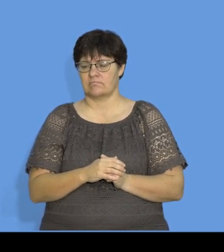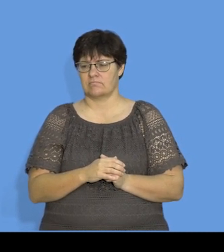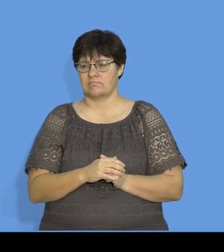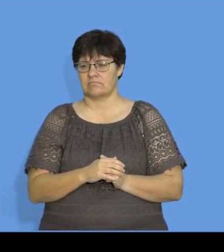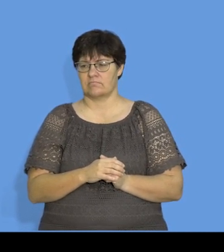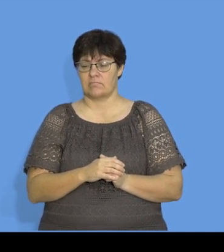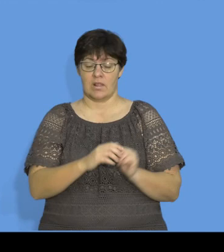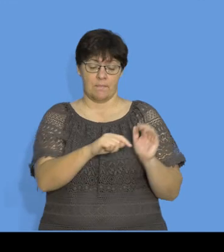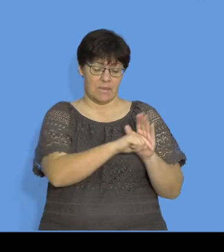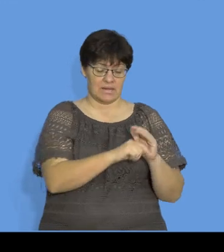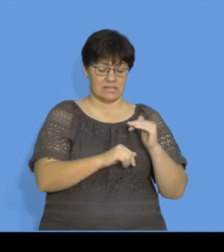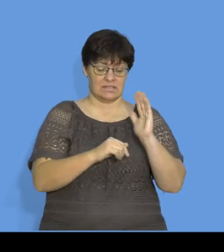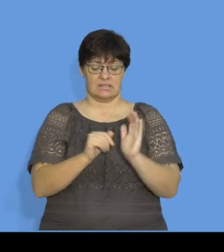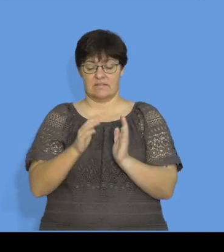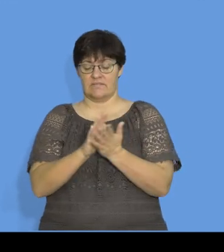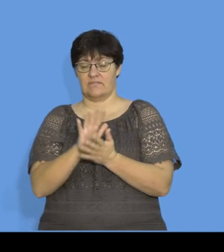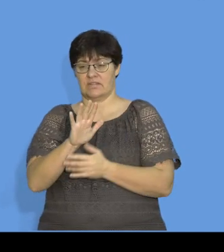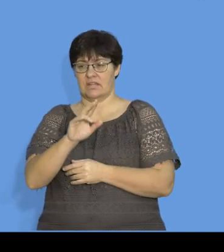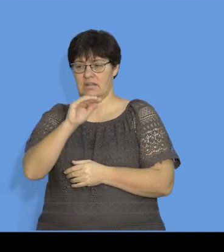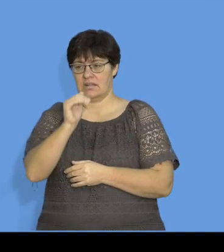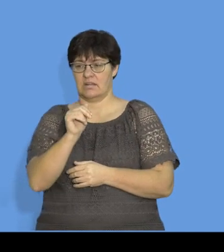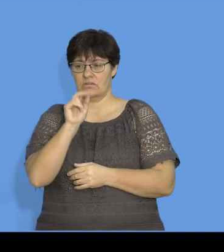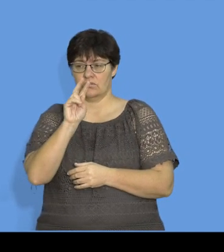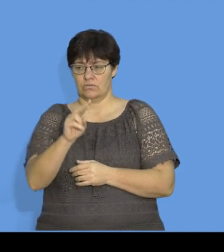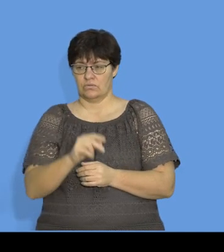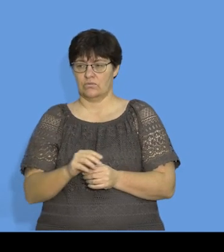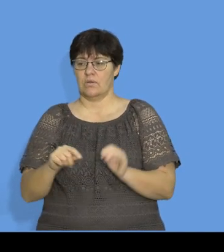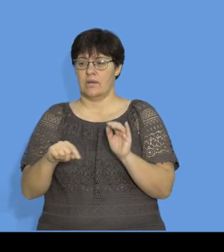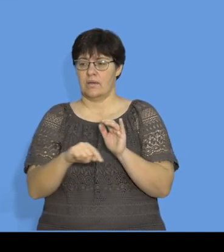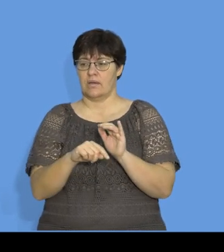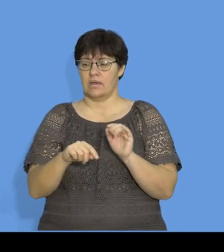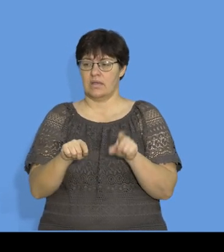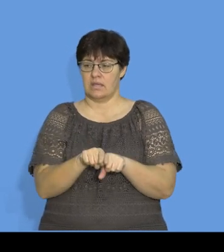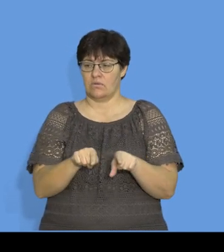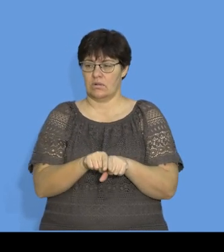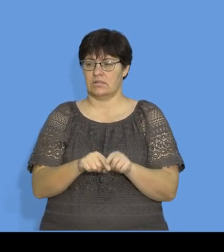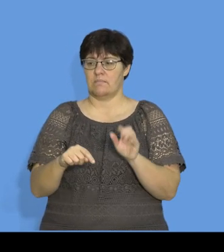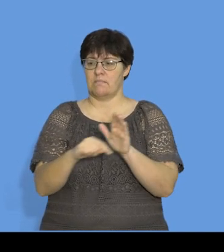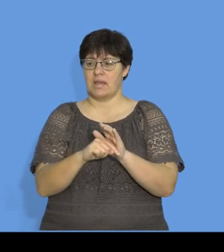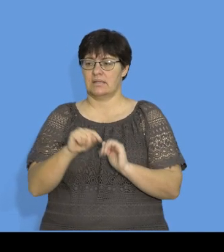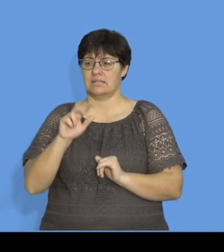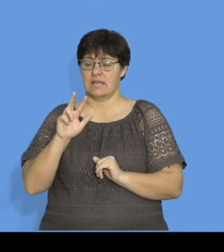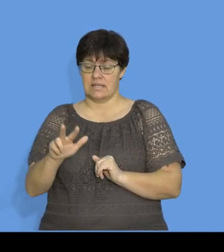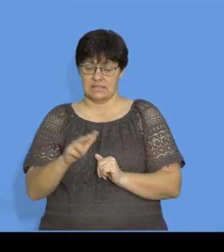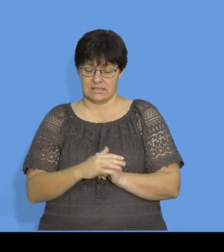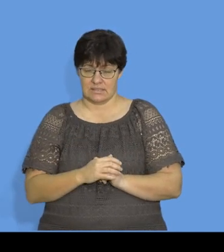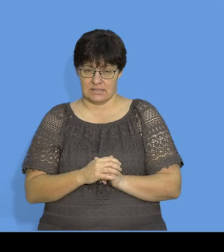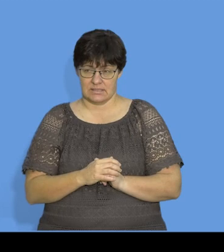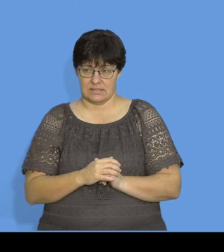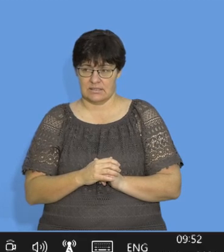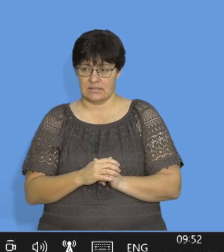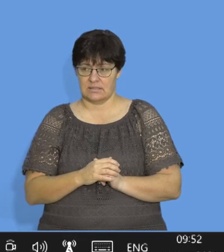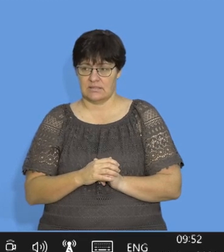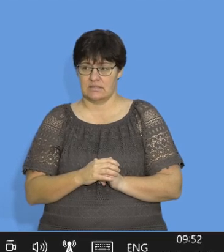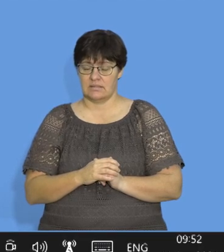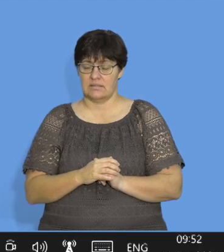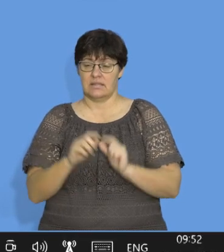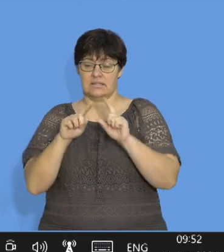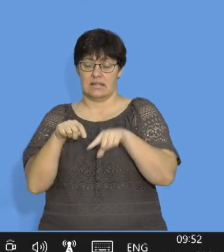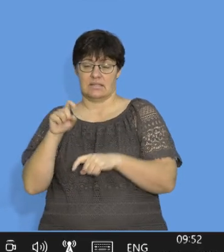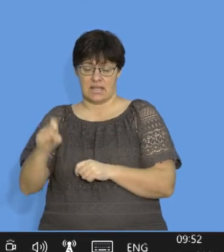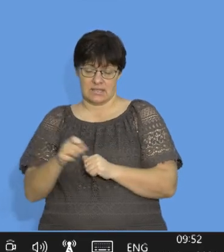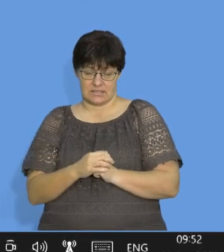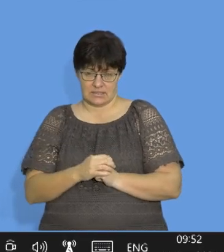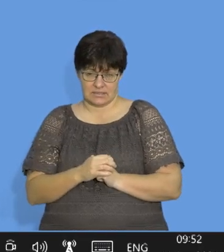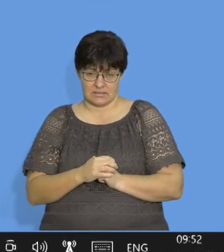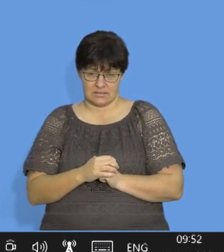Okay, and that's -8. So on my calculator, I'm going to